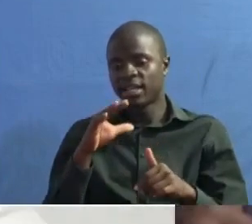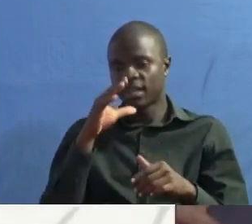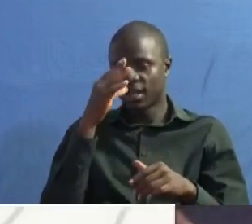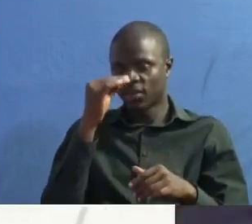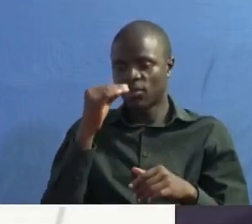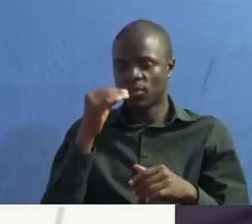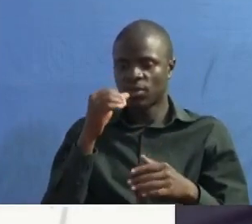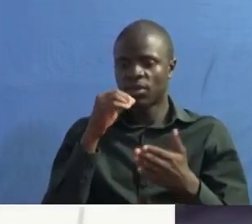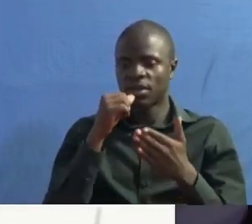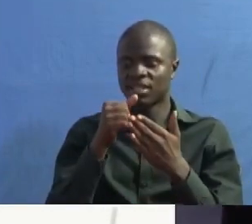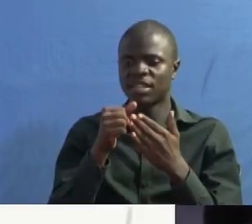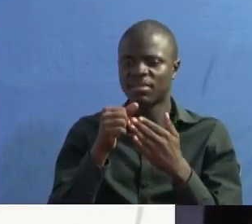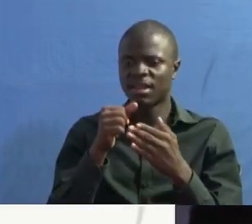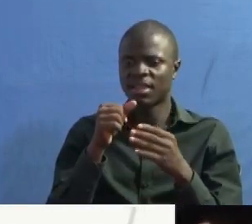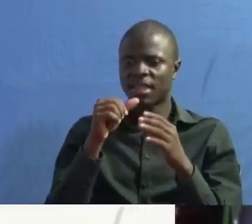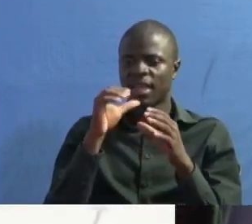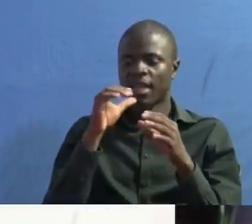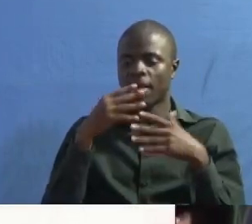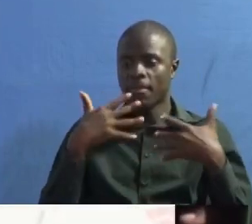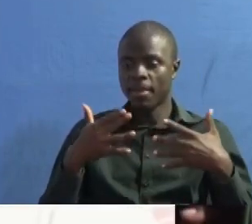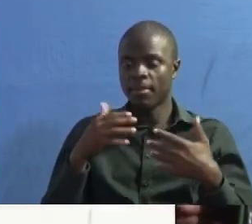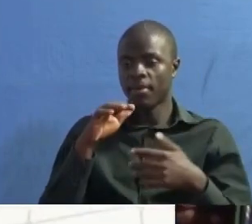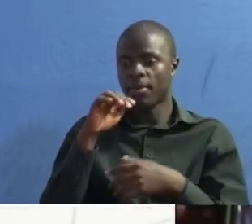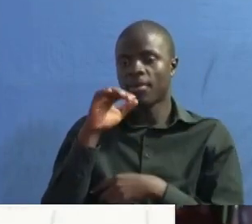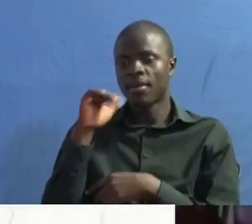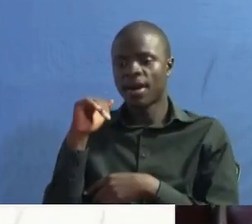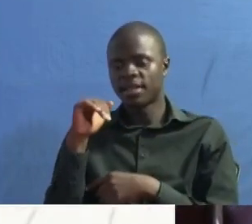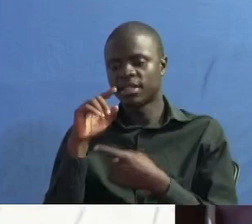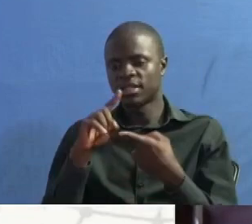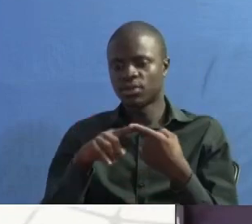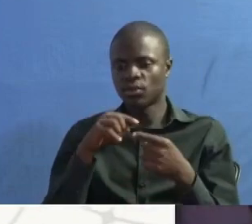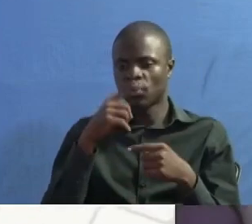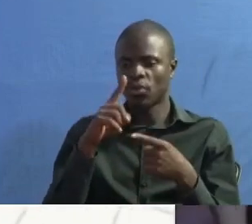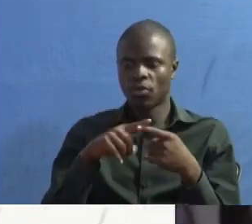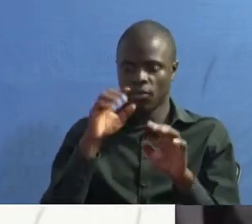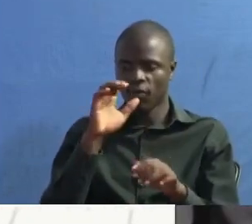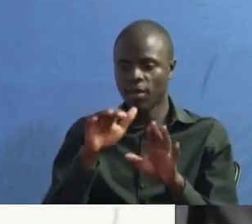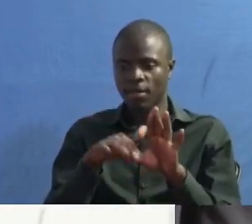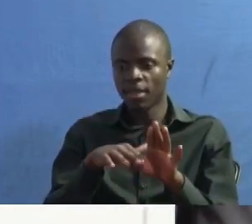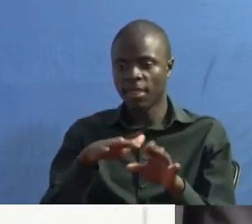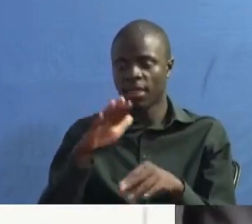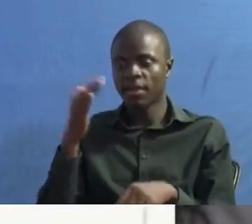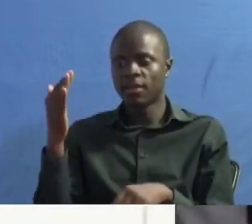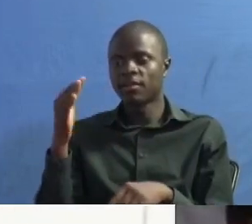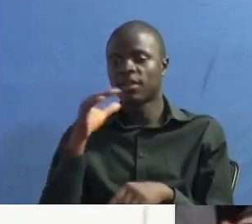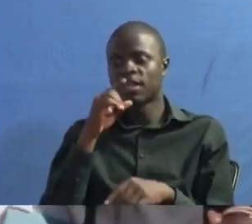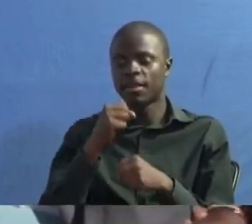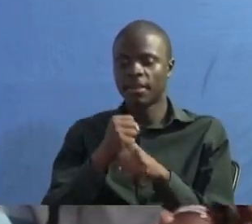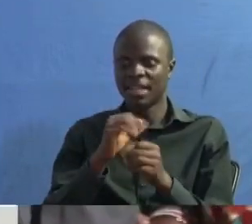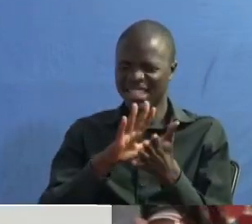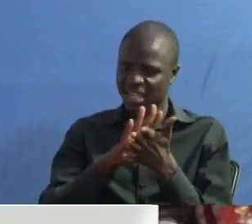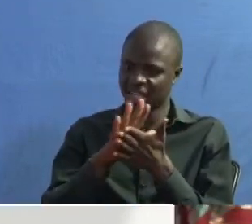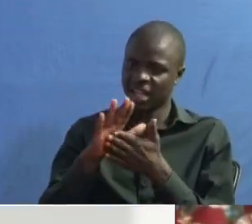sentiments came when a crowd he was addressing made requests to be allowed to farm in the surrounding forest. Ruto made it clear